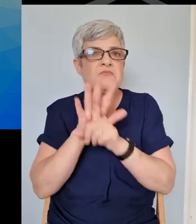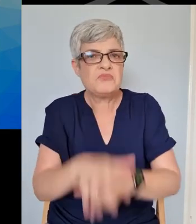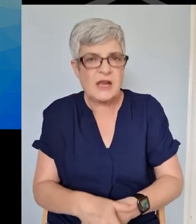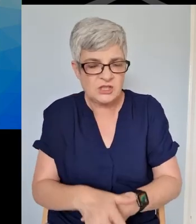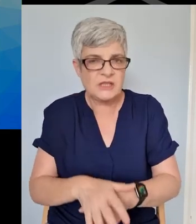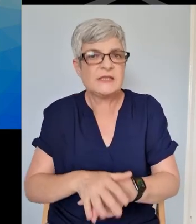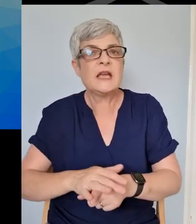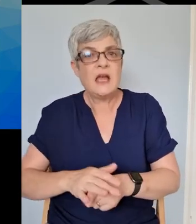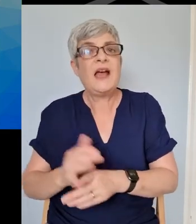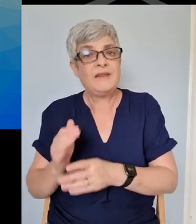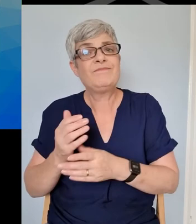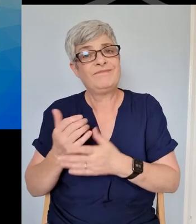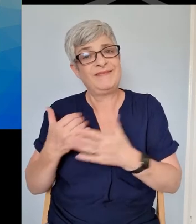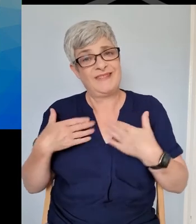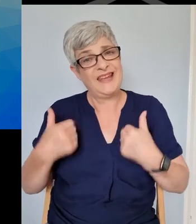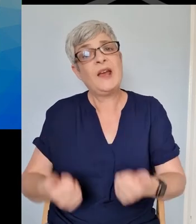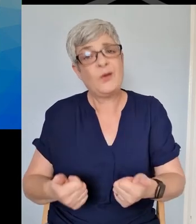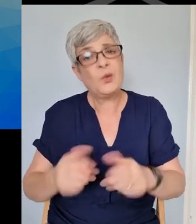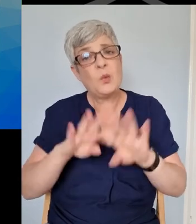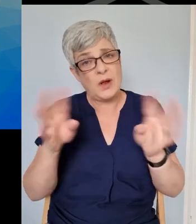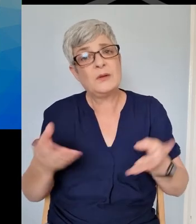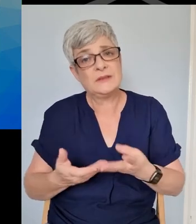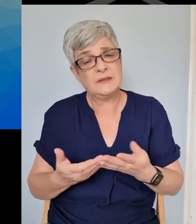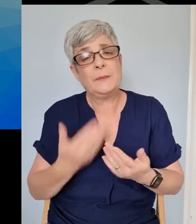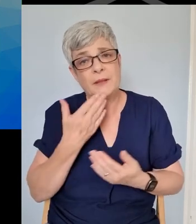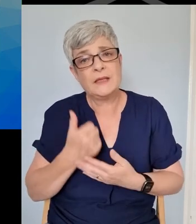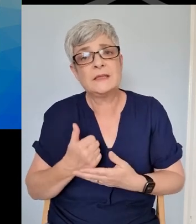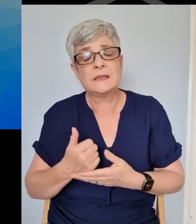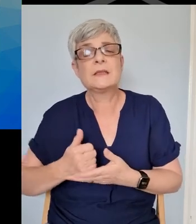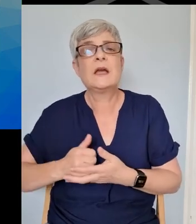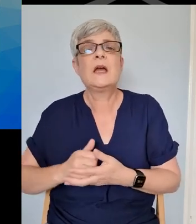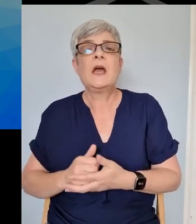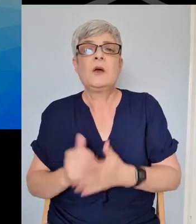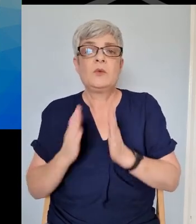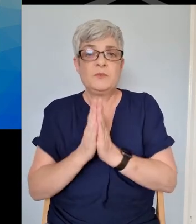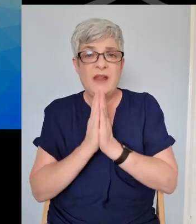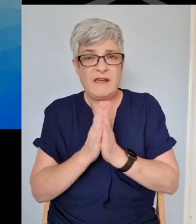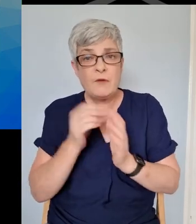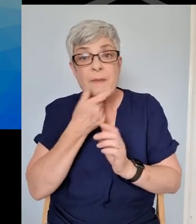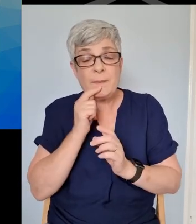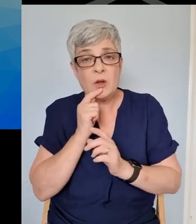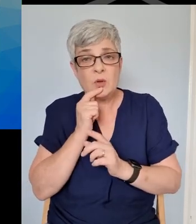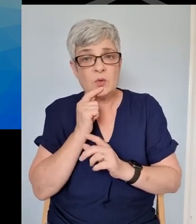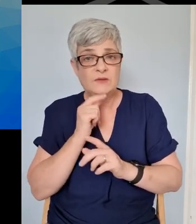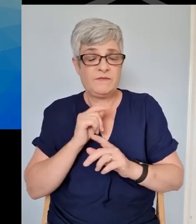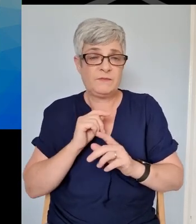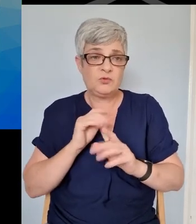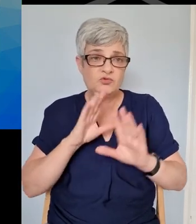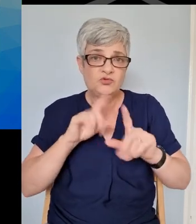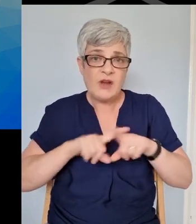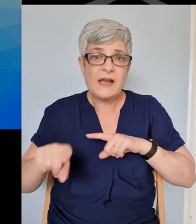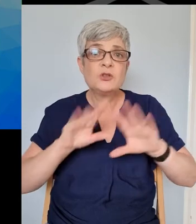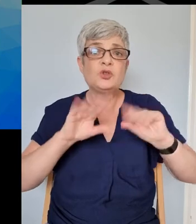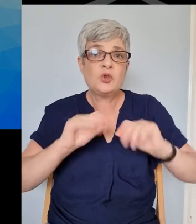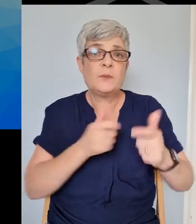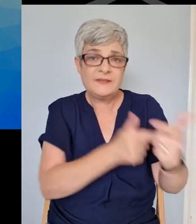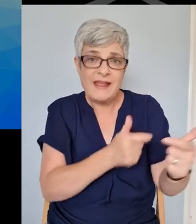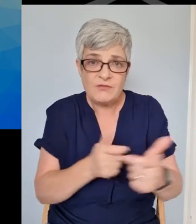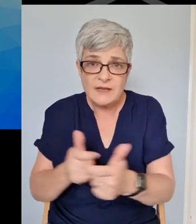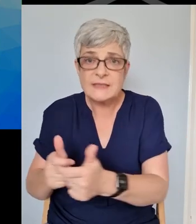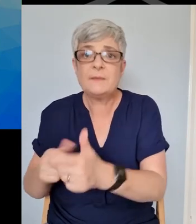and bring healing to the world. We pray especially for those fighting terrorism in Syria and for peace in